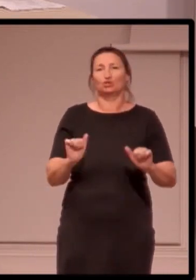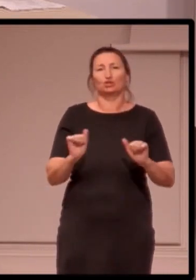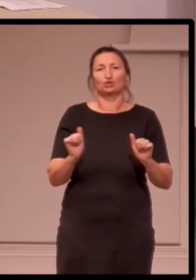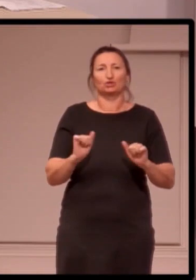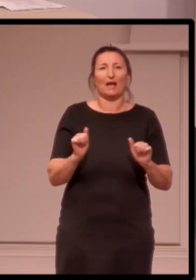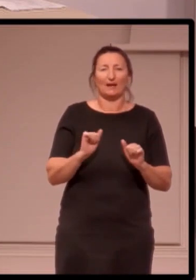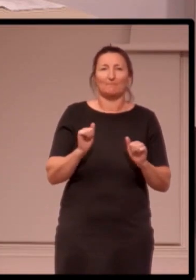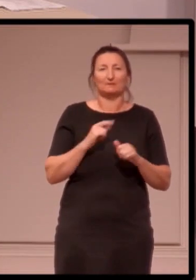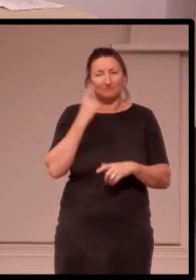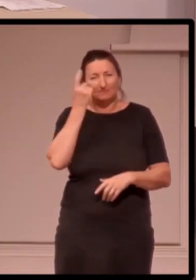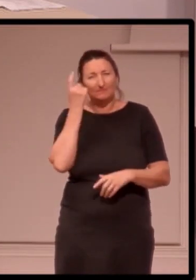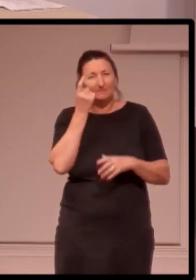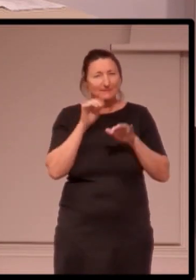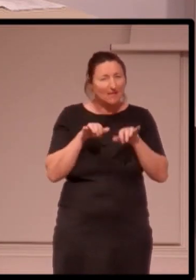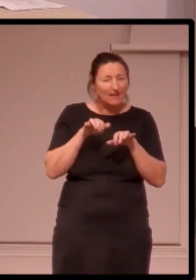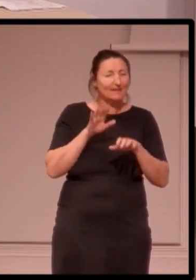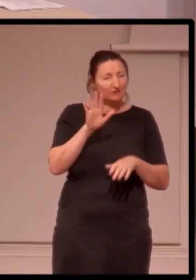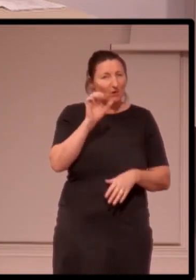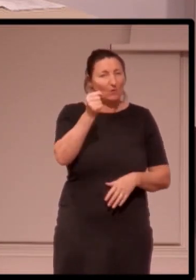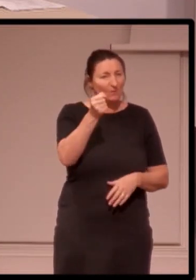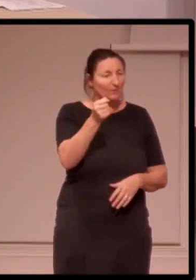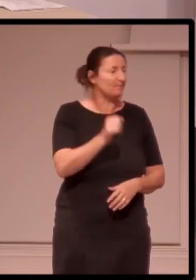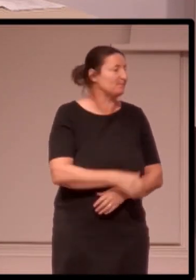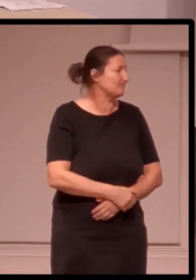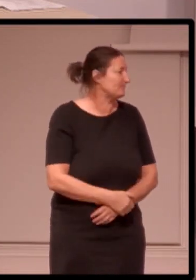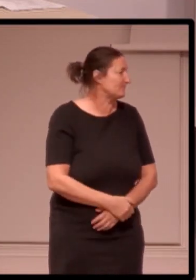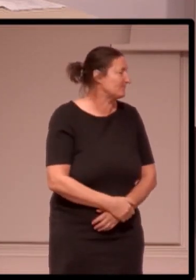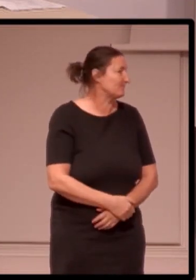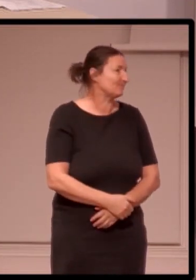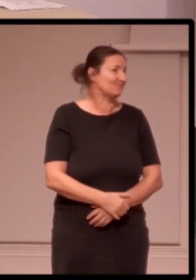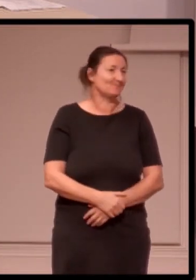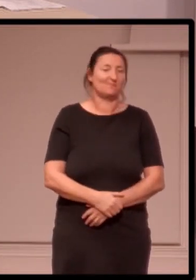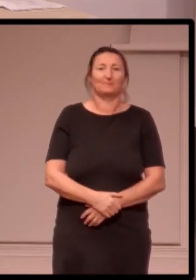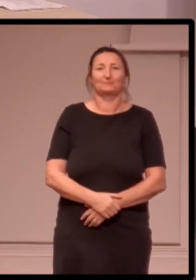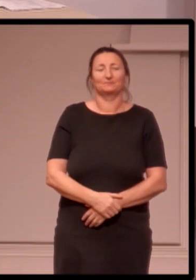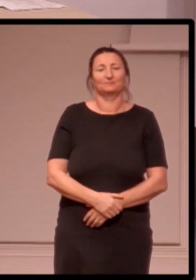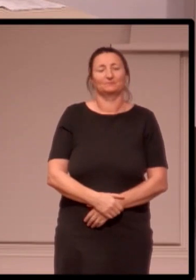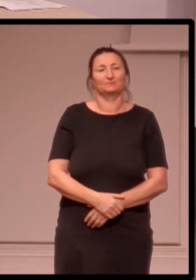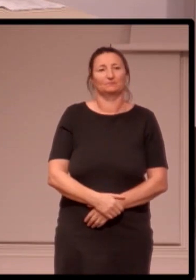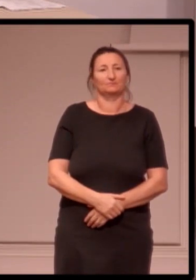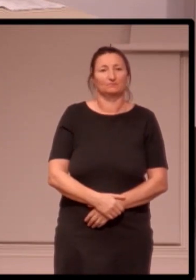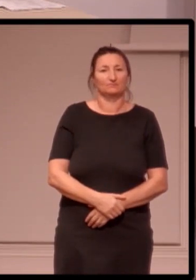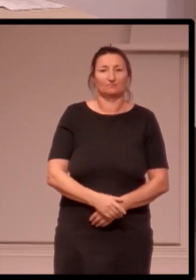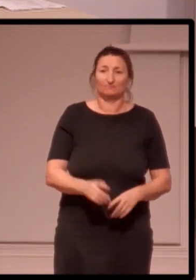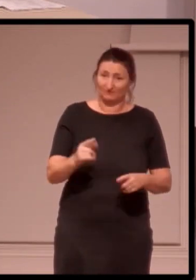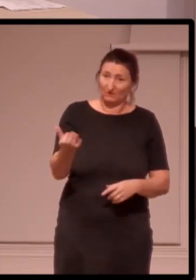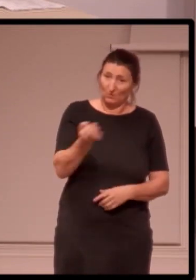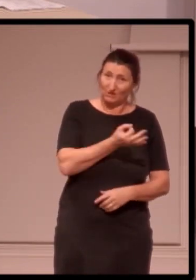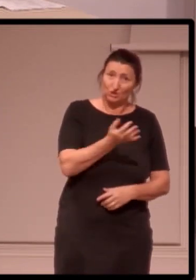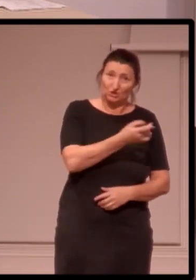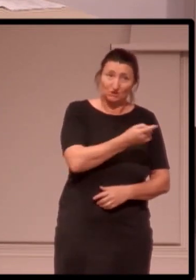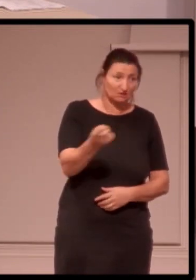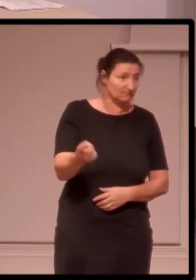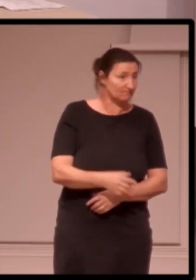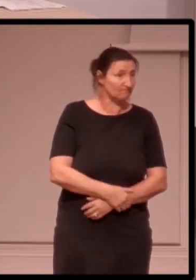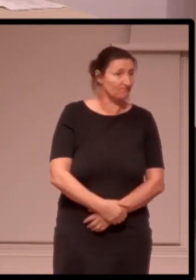but it takes people a little bit of time to type. So. Yes, we'll come back to check in afterwards. Anyone in the